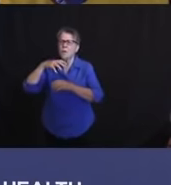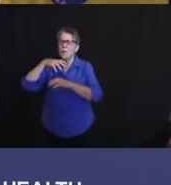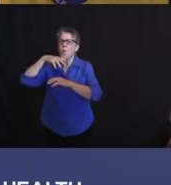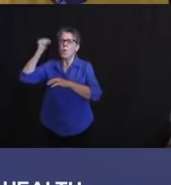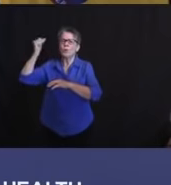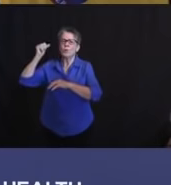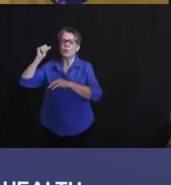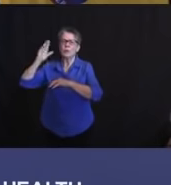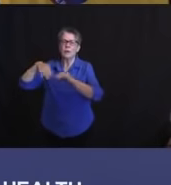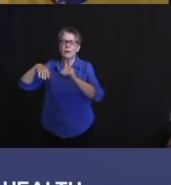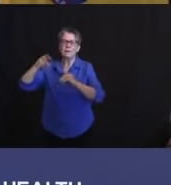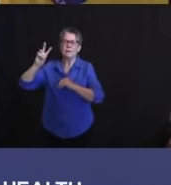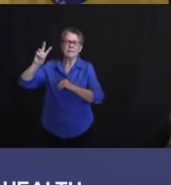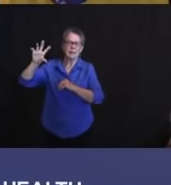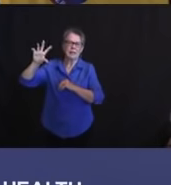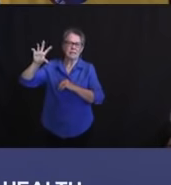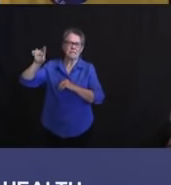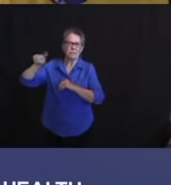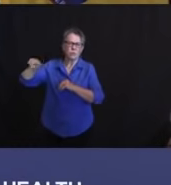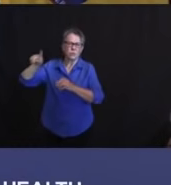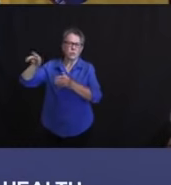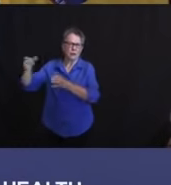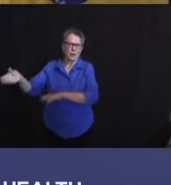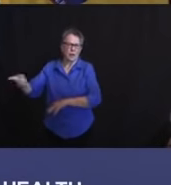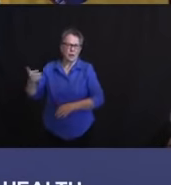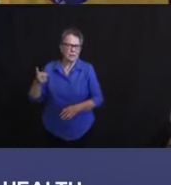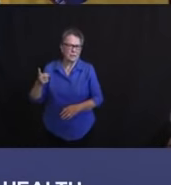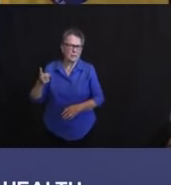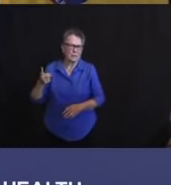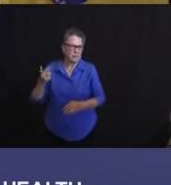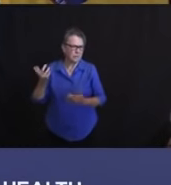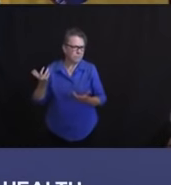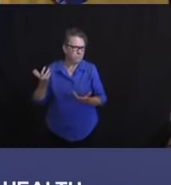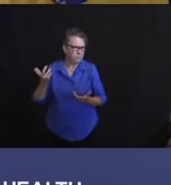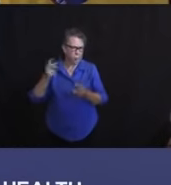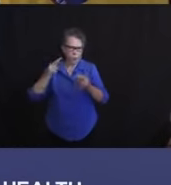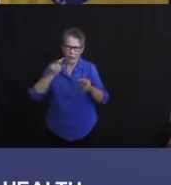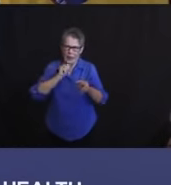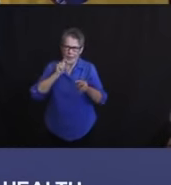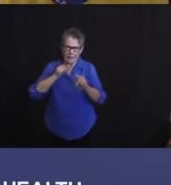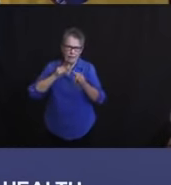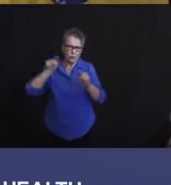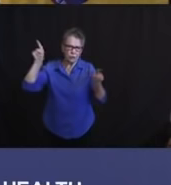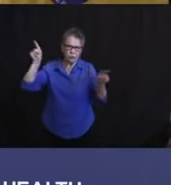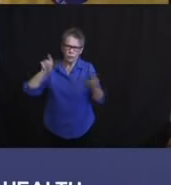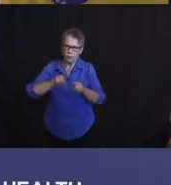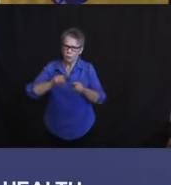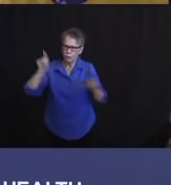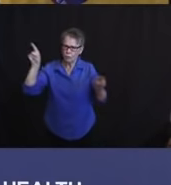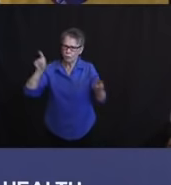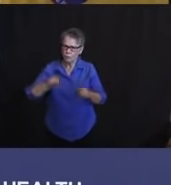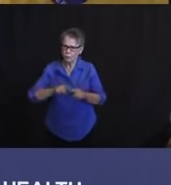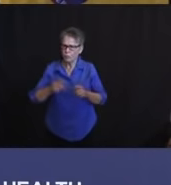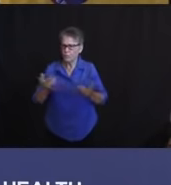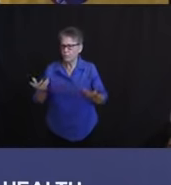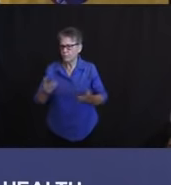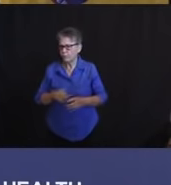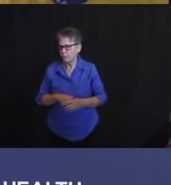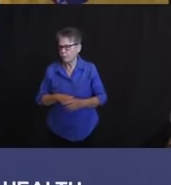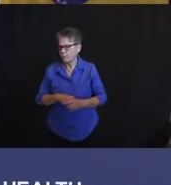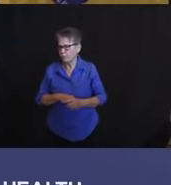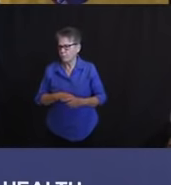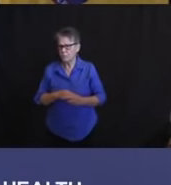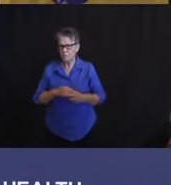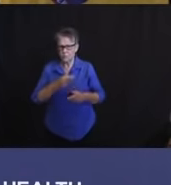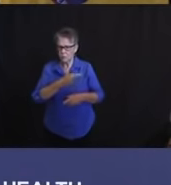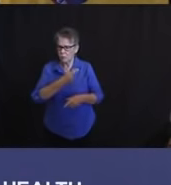point very well that we've made pretty regularly but needs to be repeated. Even if you're asymptomatic, even if you're in